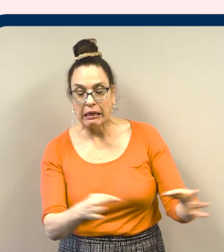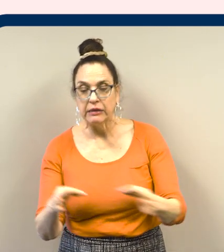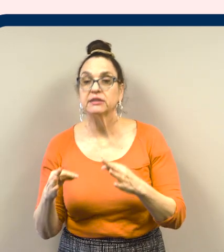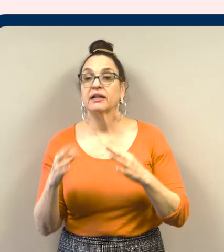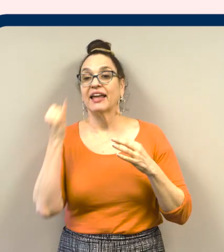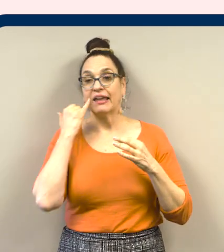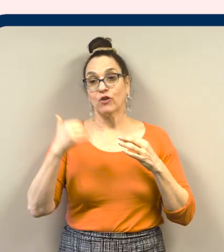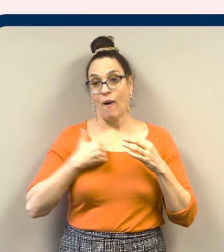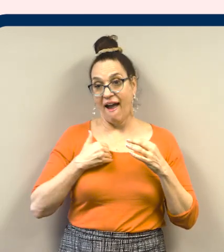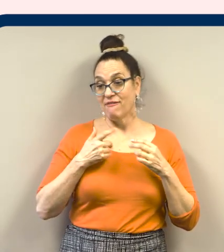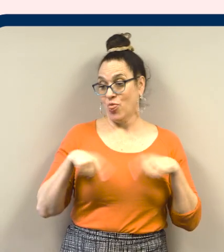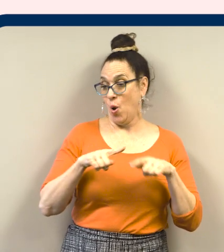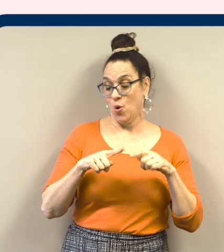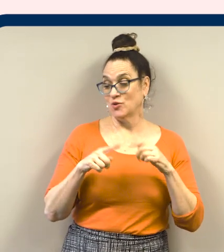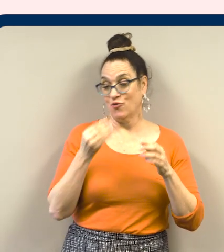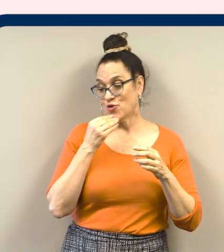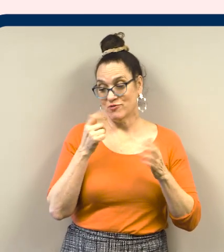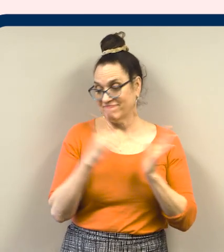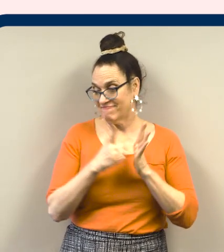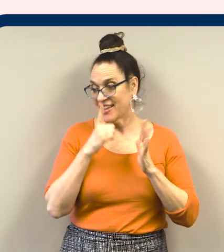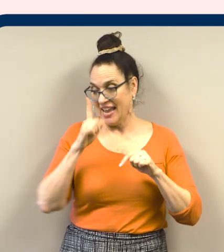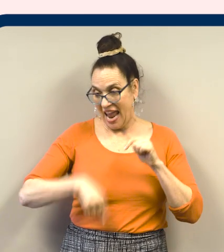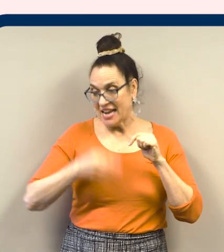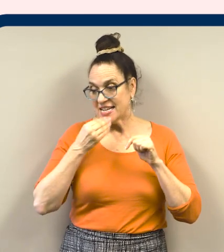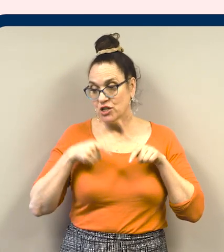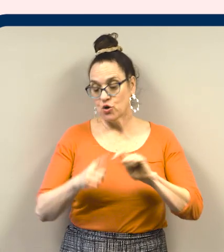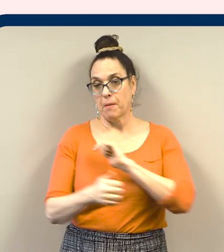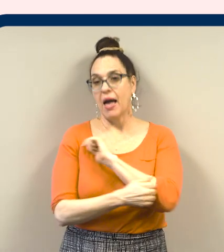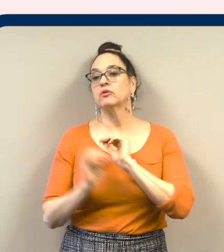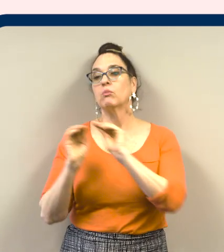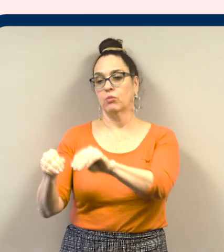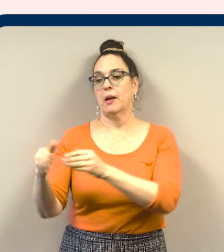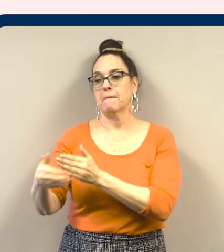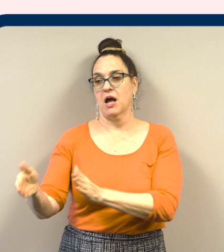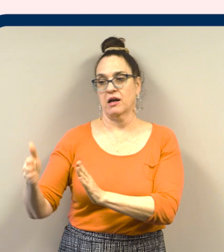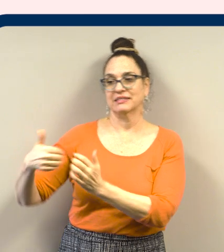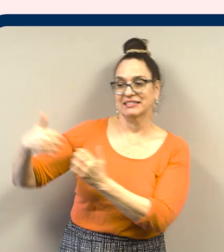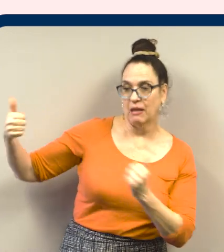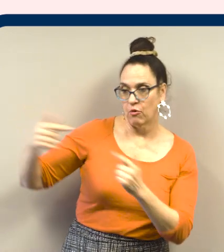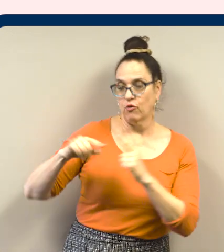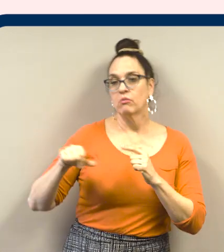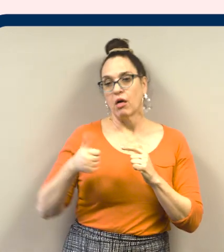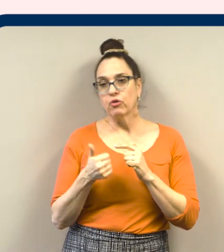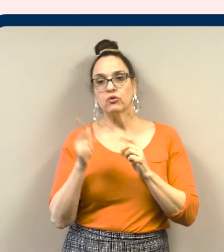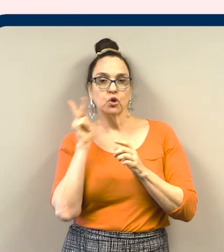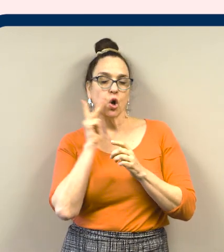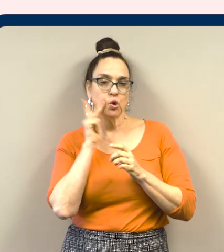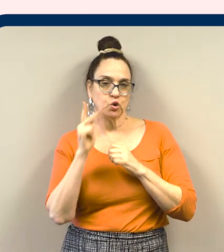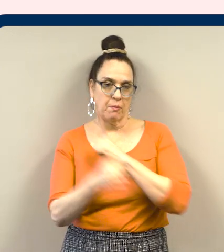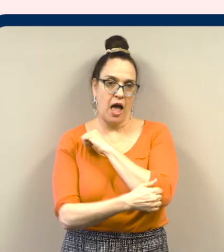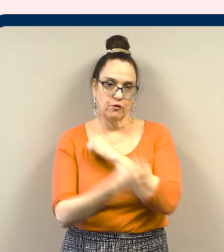in a sealed box labeled "Not for Passover" and keep it away from Passover foods.